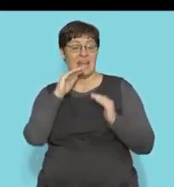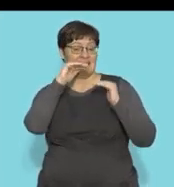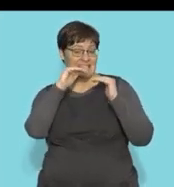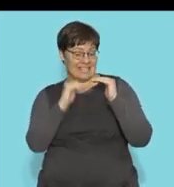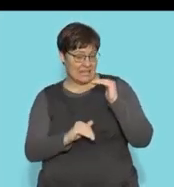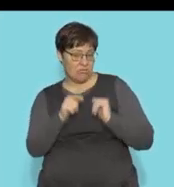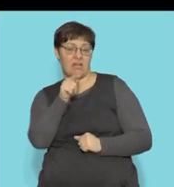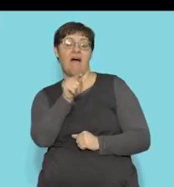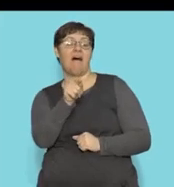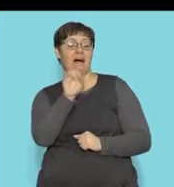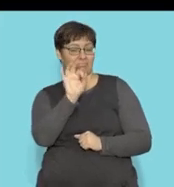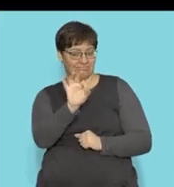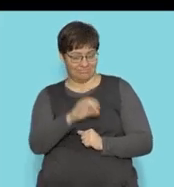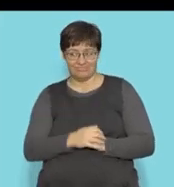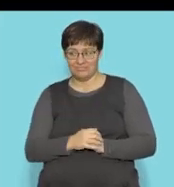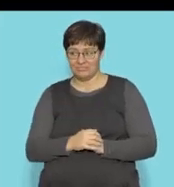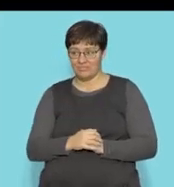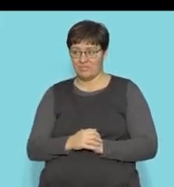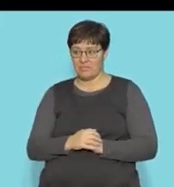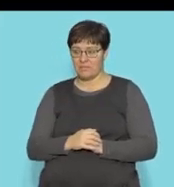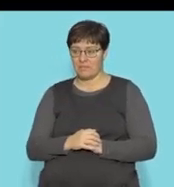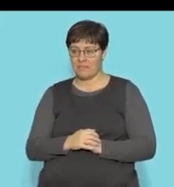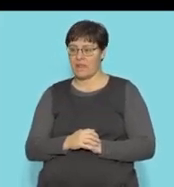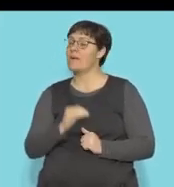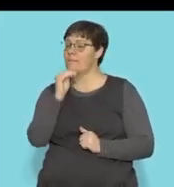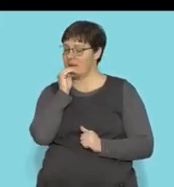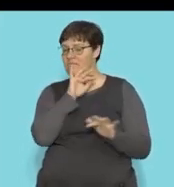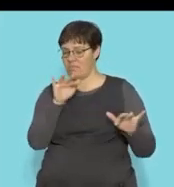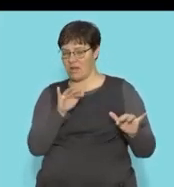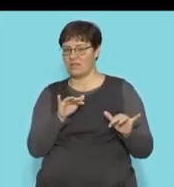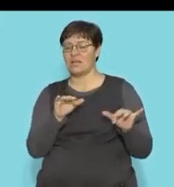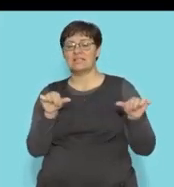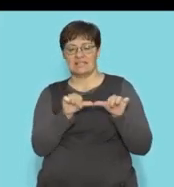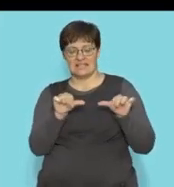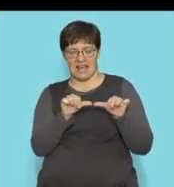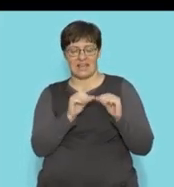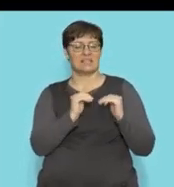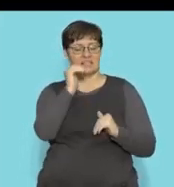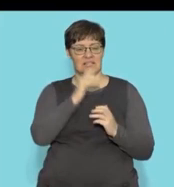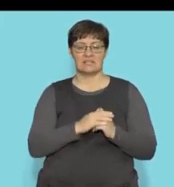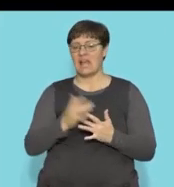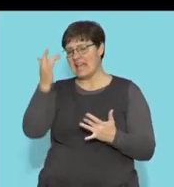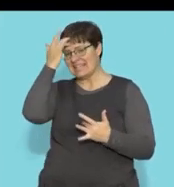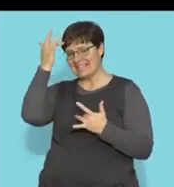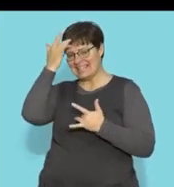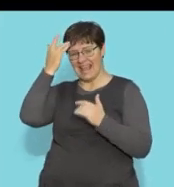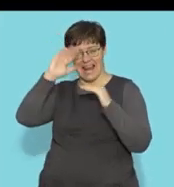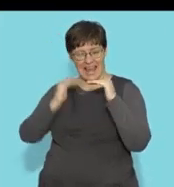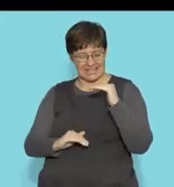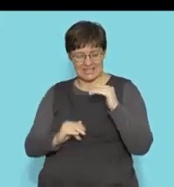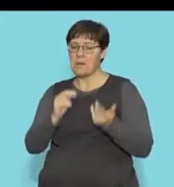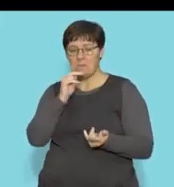Predation decreases. That is going to increase population size. And